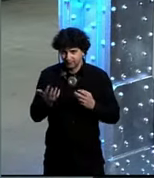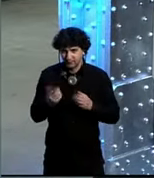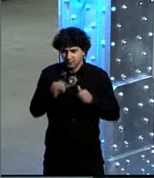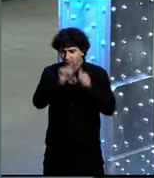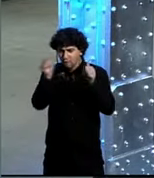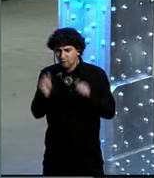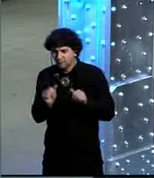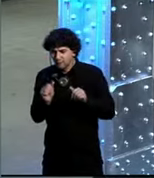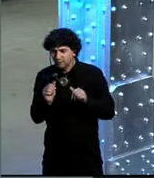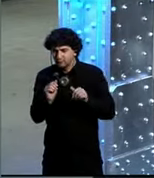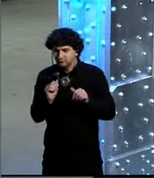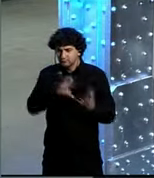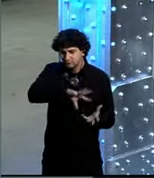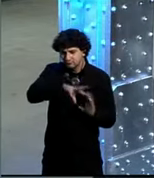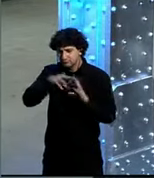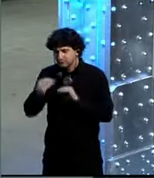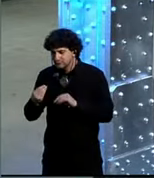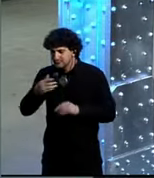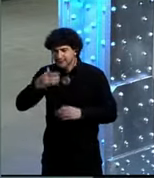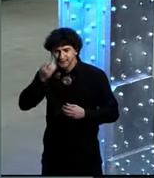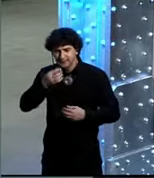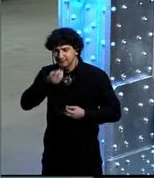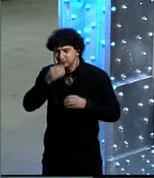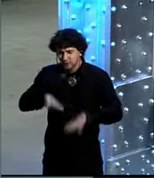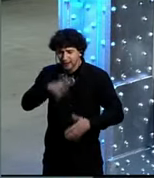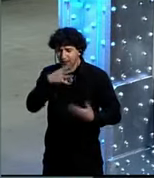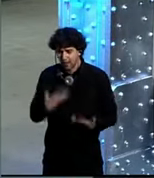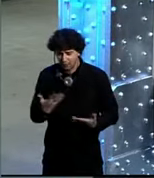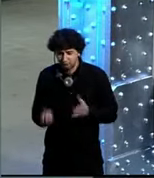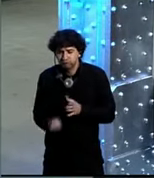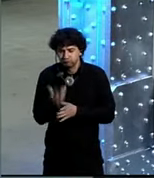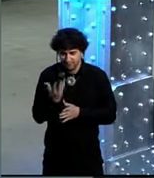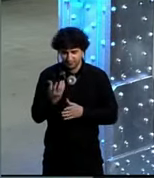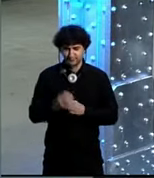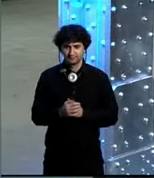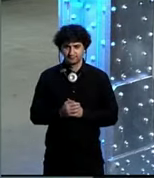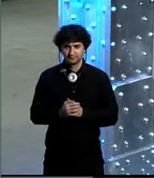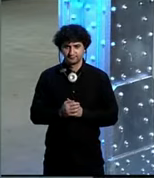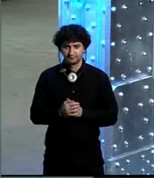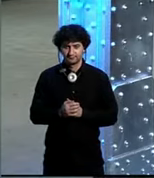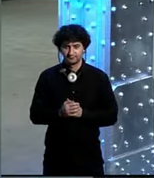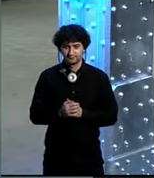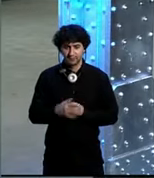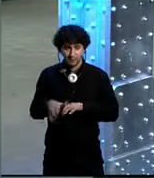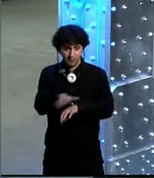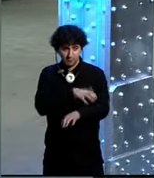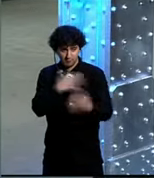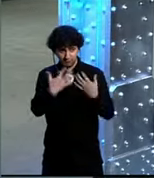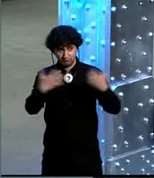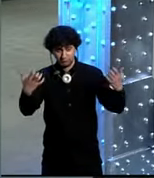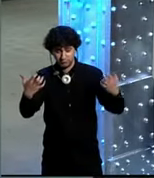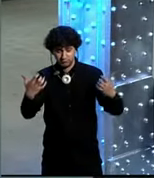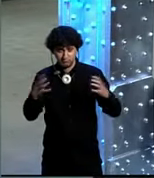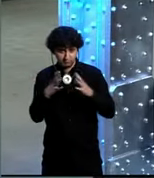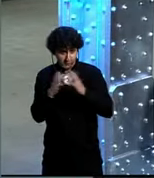being shaped by the world we're living. Now, I think most of us in this room can agree that stories matter in one way